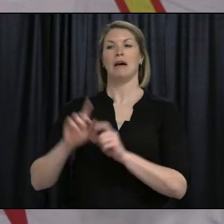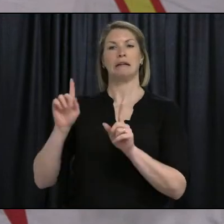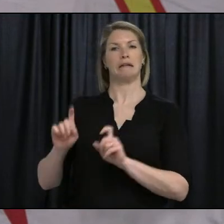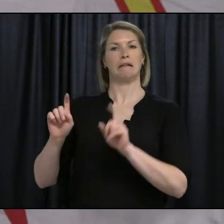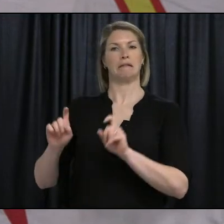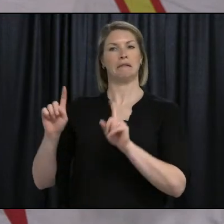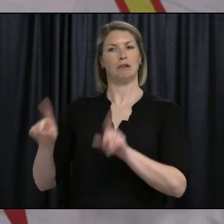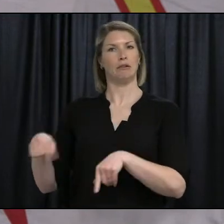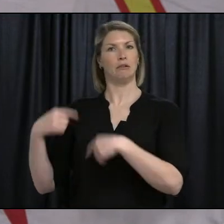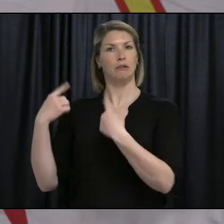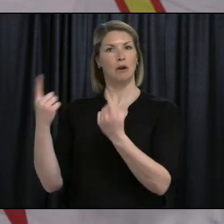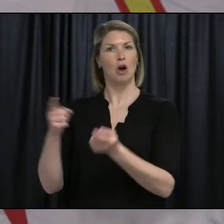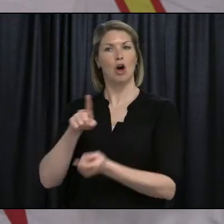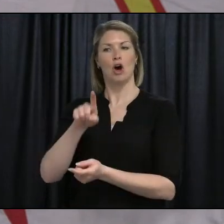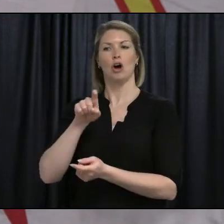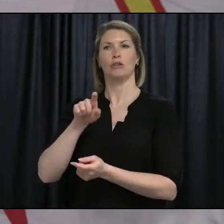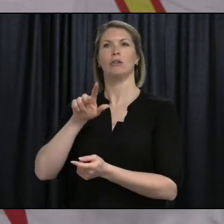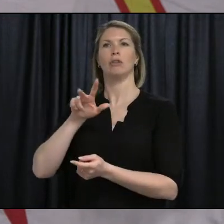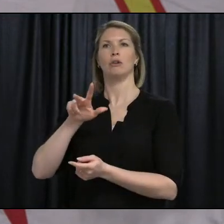137,037 people have been tested to date.